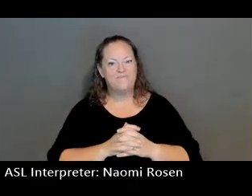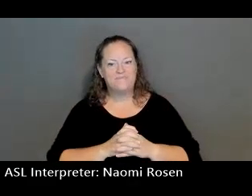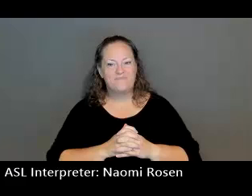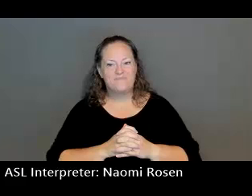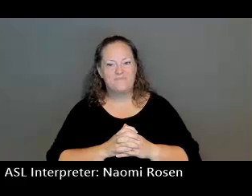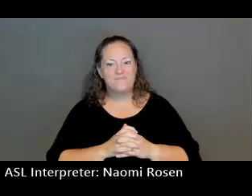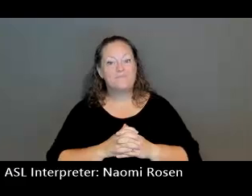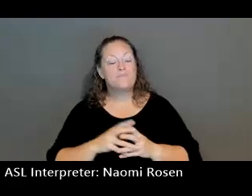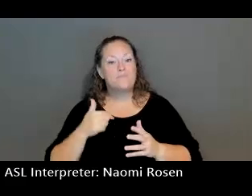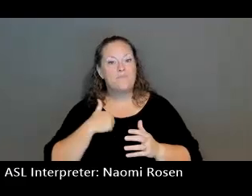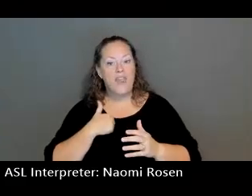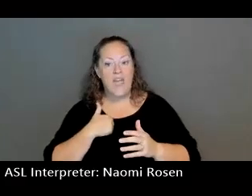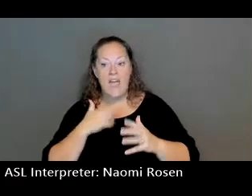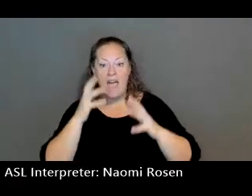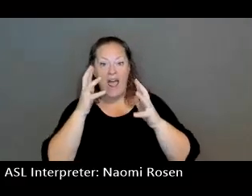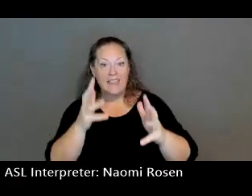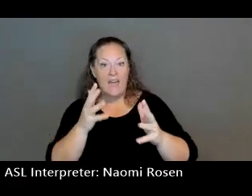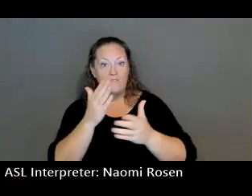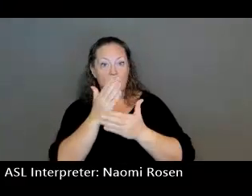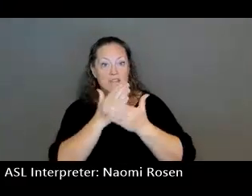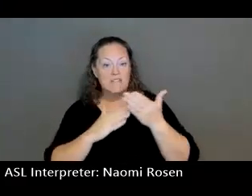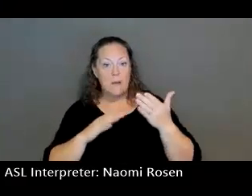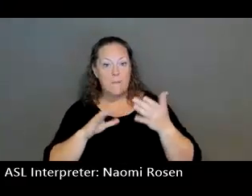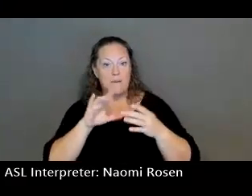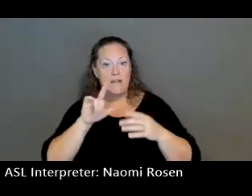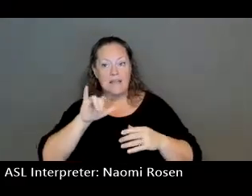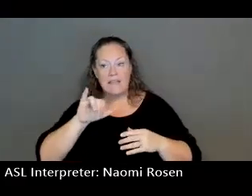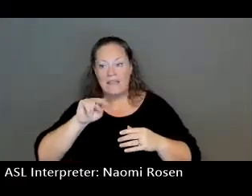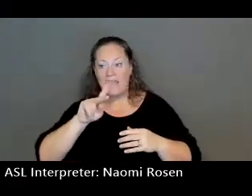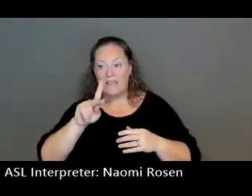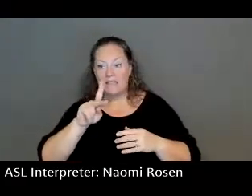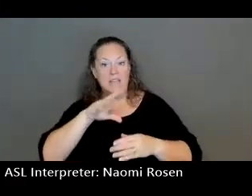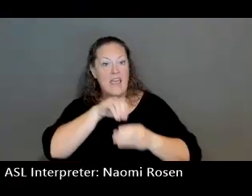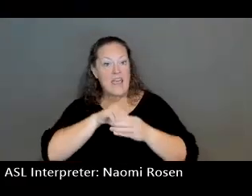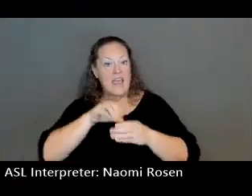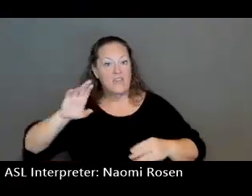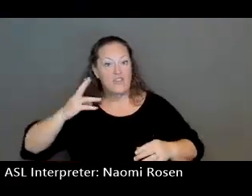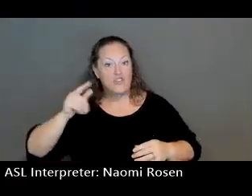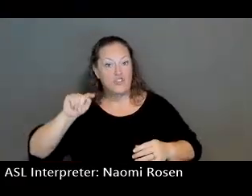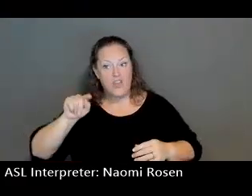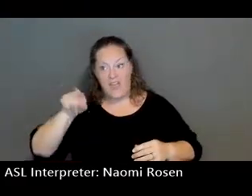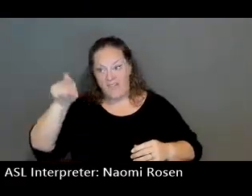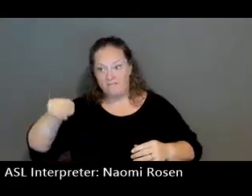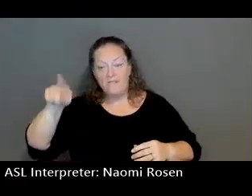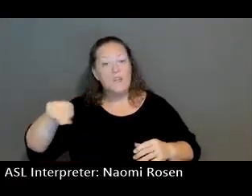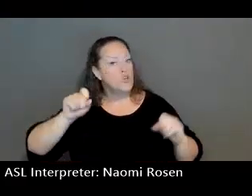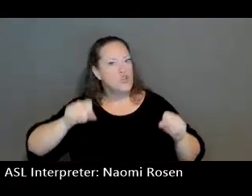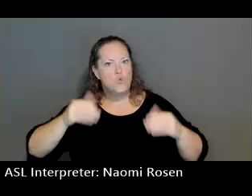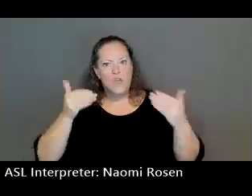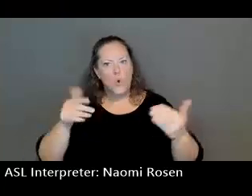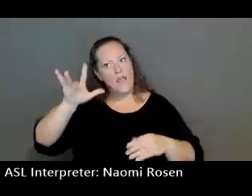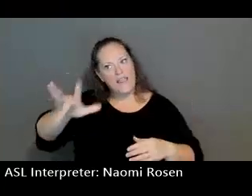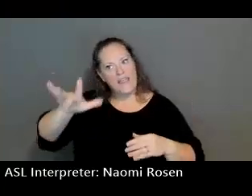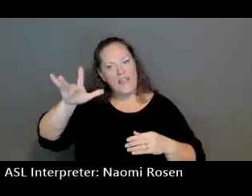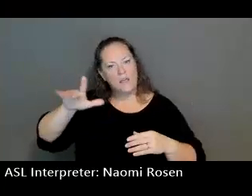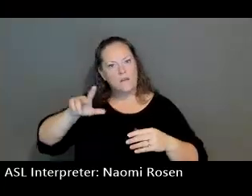left some links on the chat where you can go ahead and visit our website.